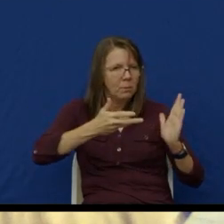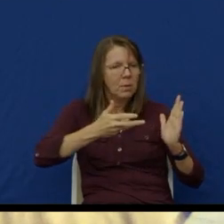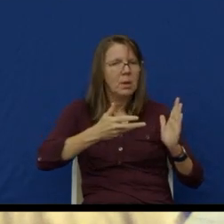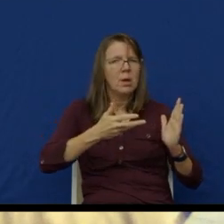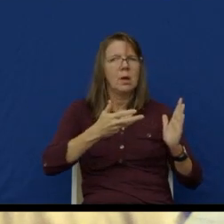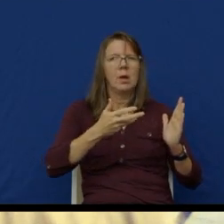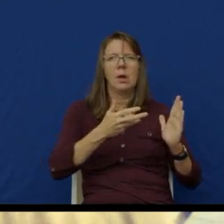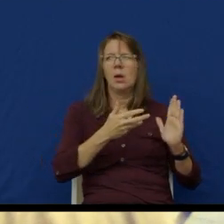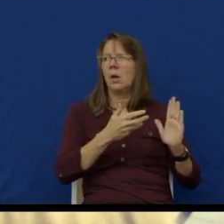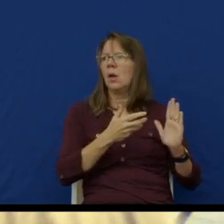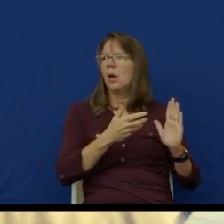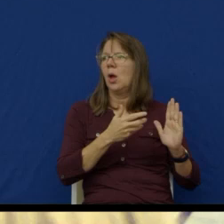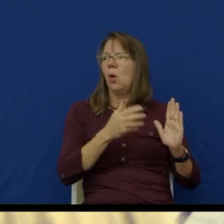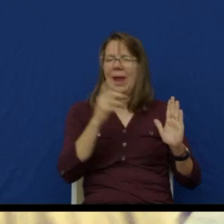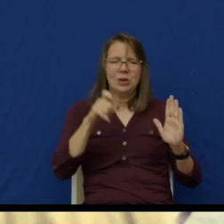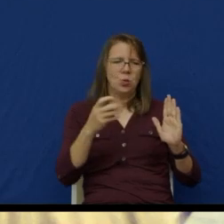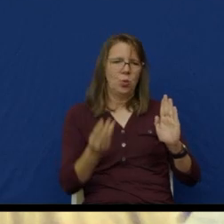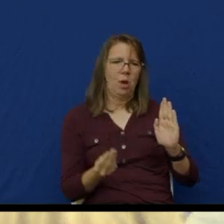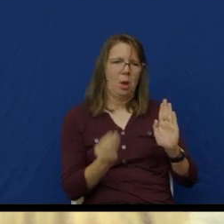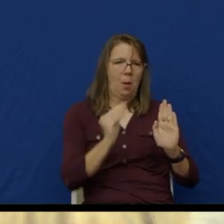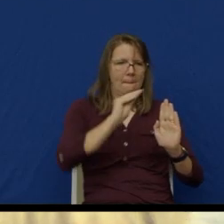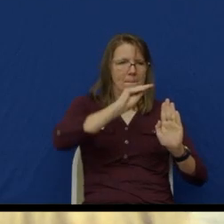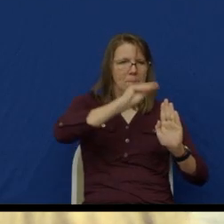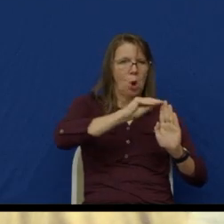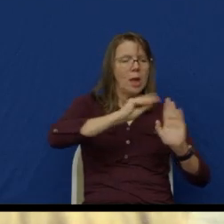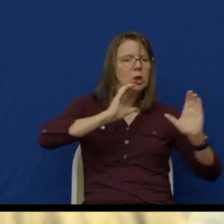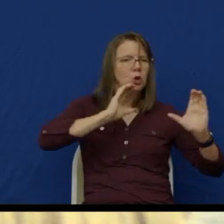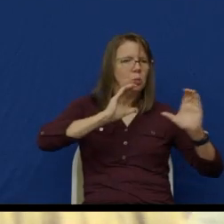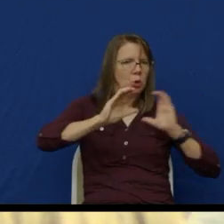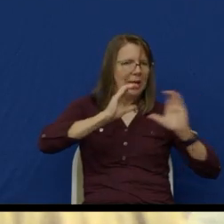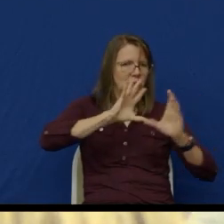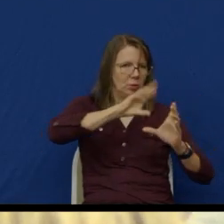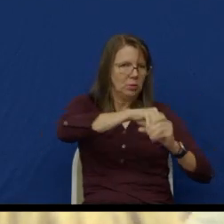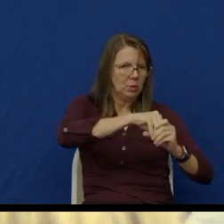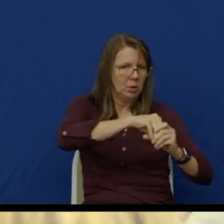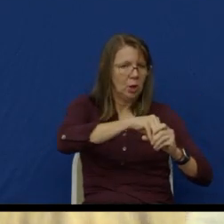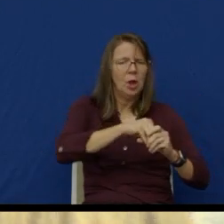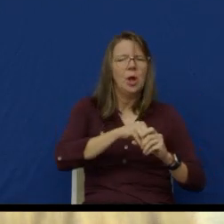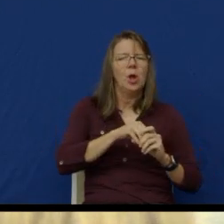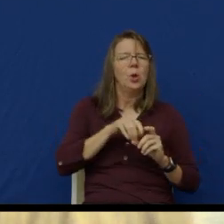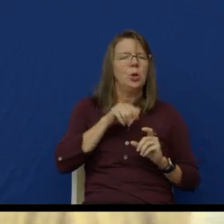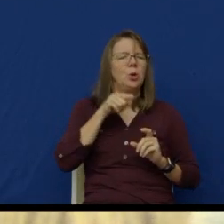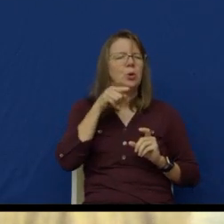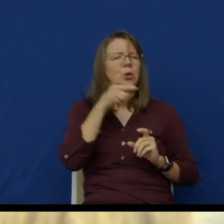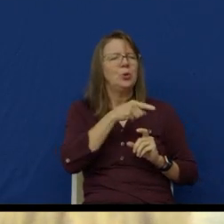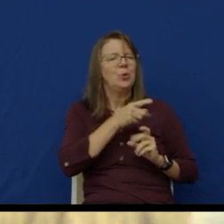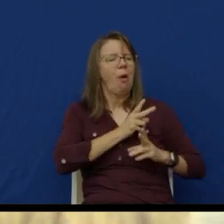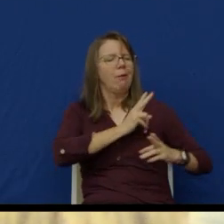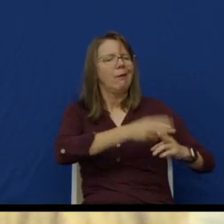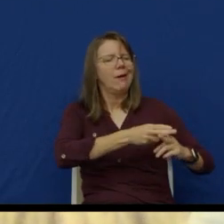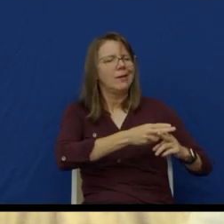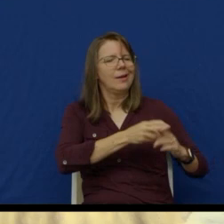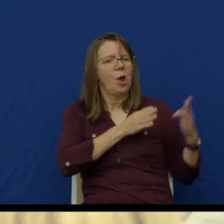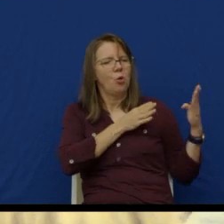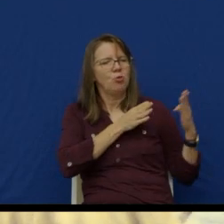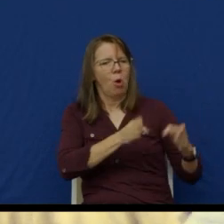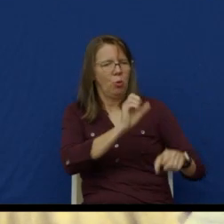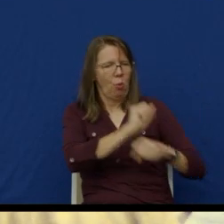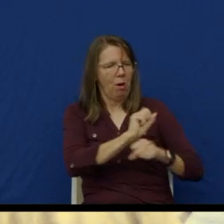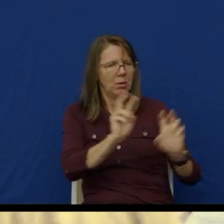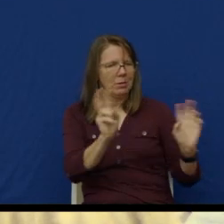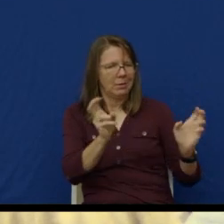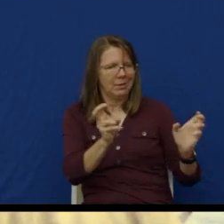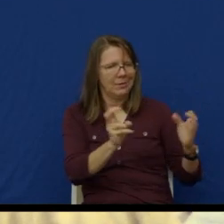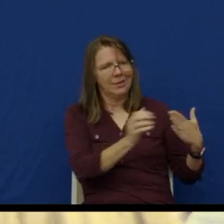communication meat on the bones of the conversations. And then the other thing, I love it that you called it road work. The other thing that I think that has been accomplished in the